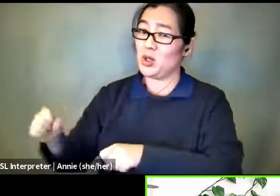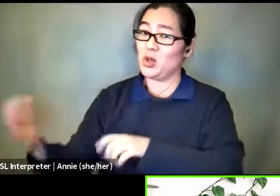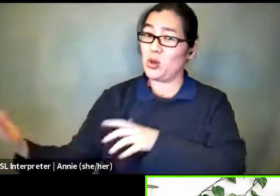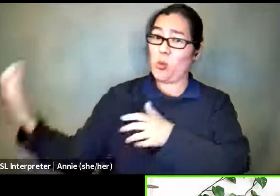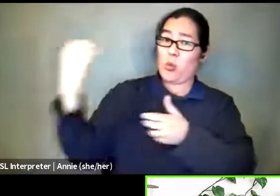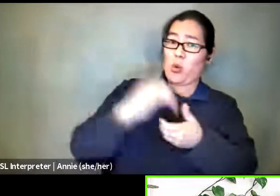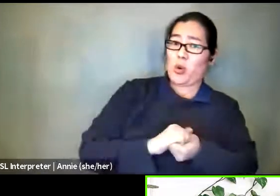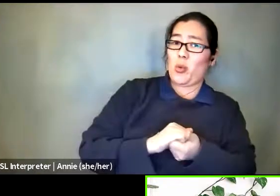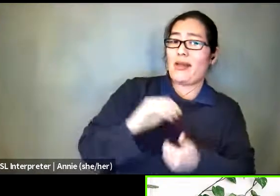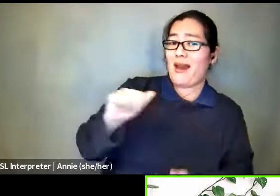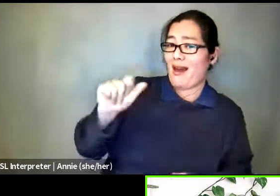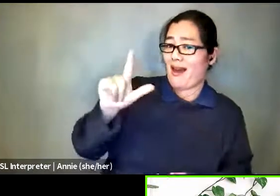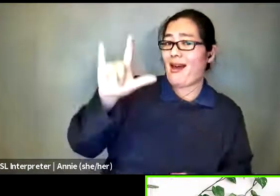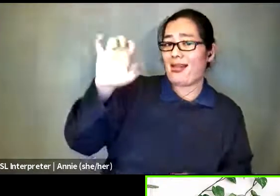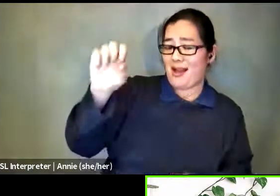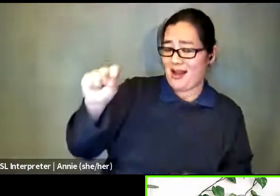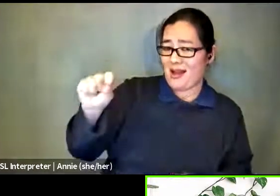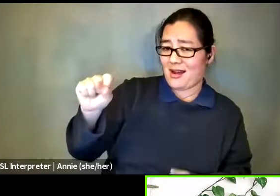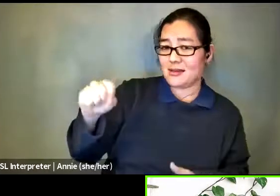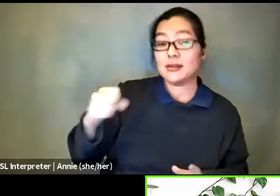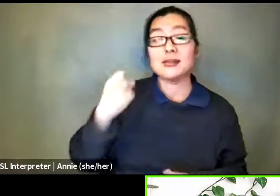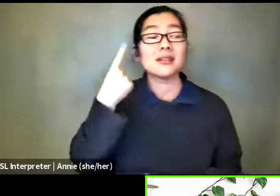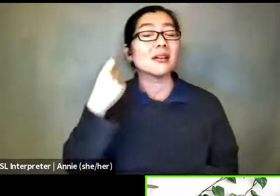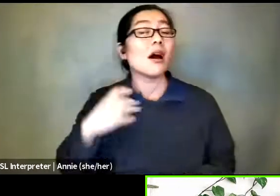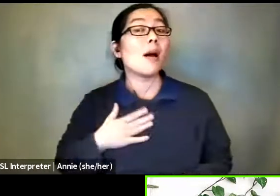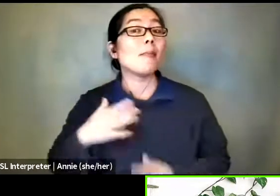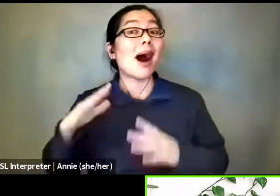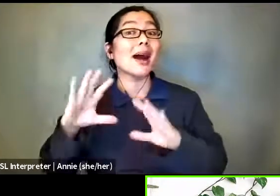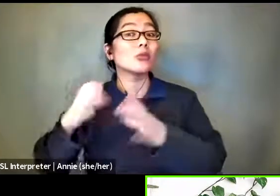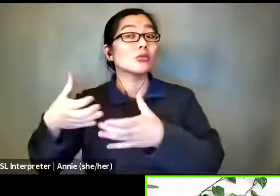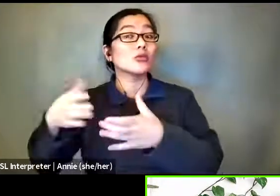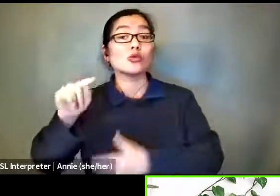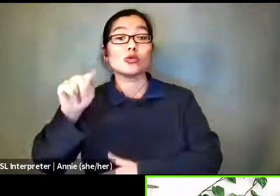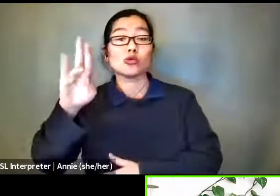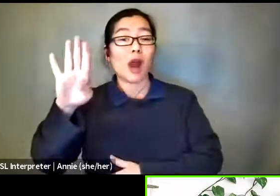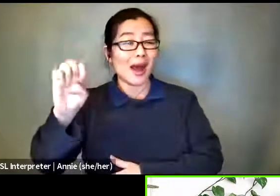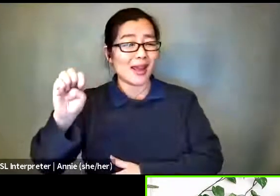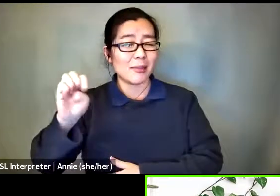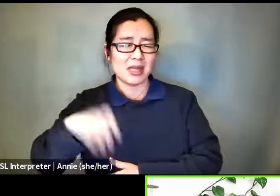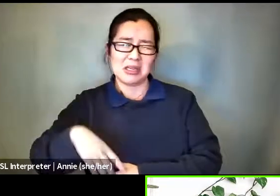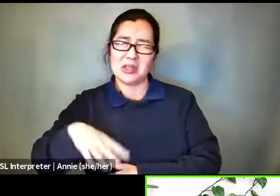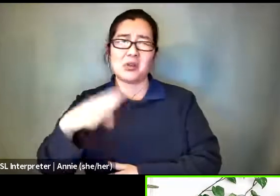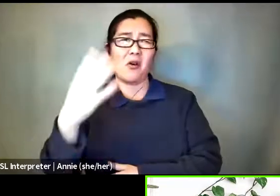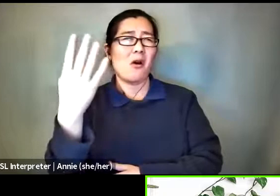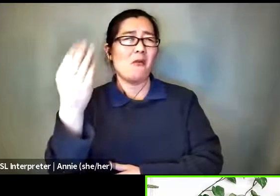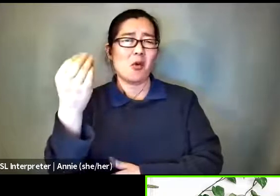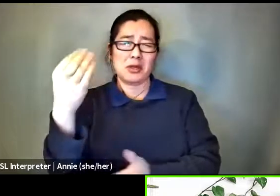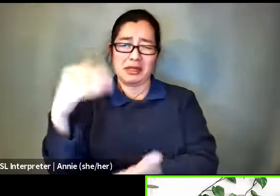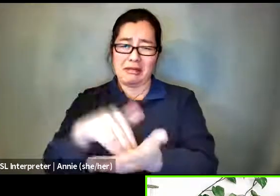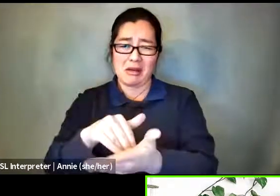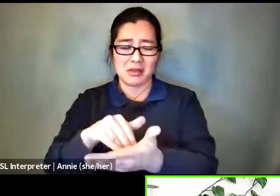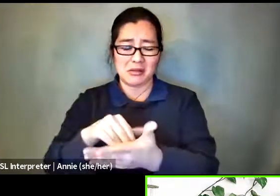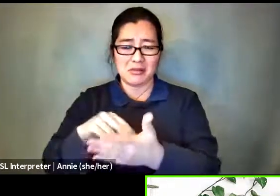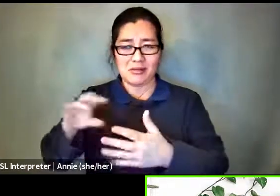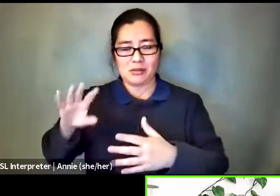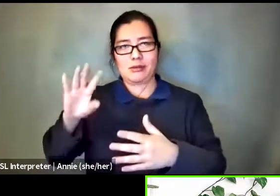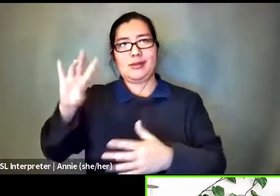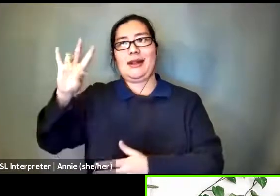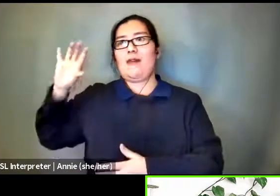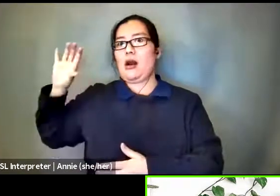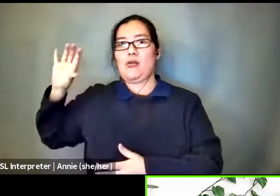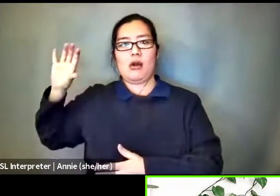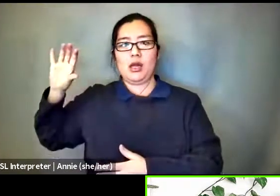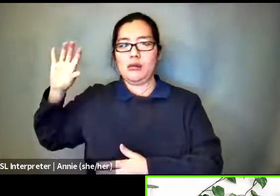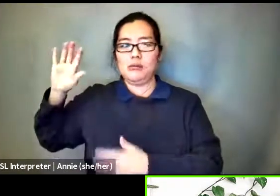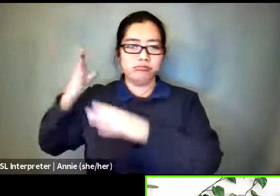tribes have big numbers. My tribe is 14,000. There's 574 federally recognized tribes, and then hundreds